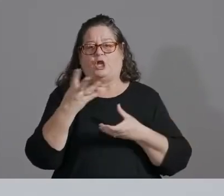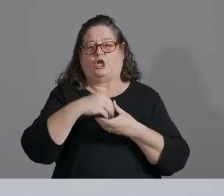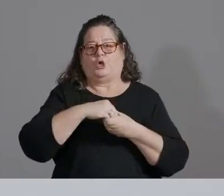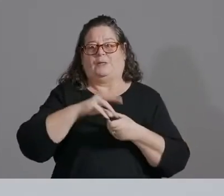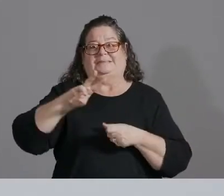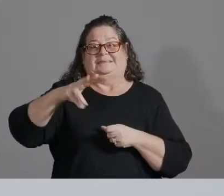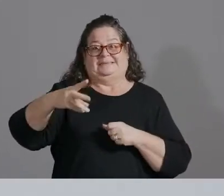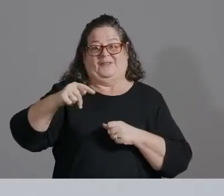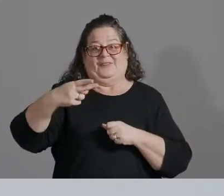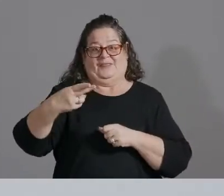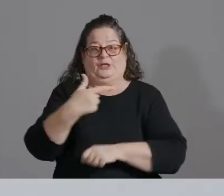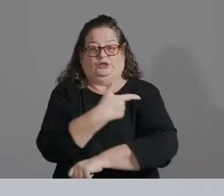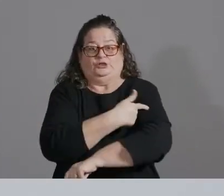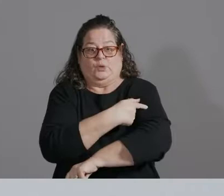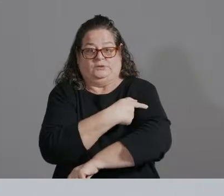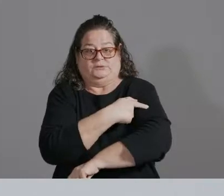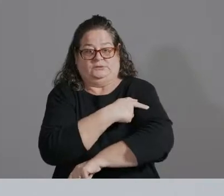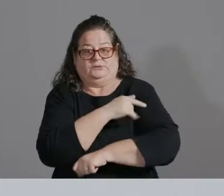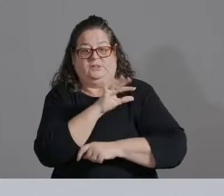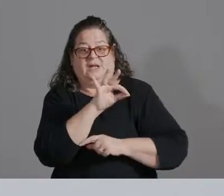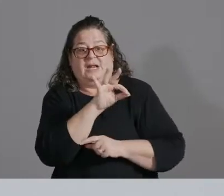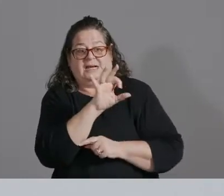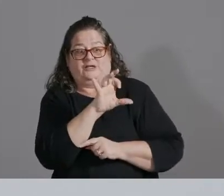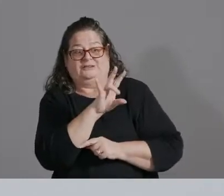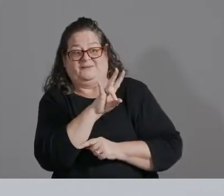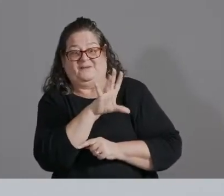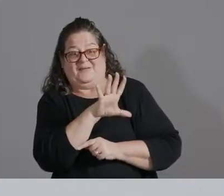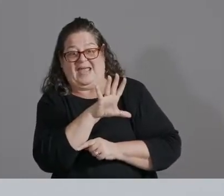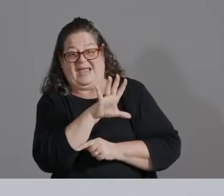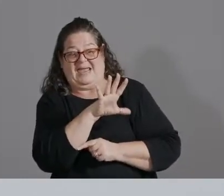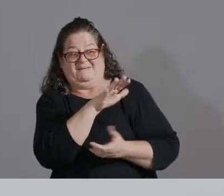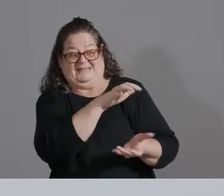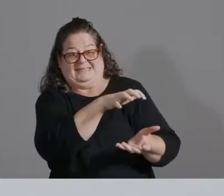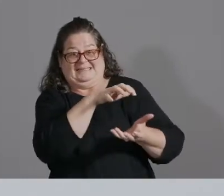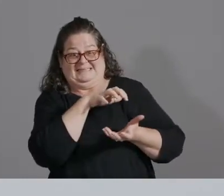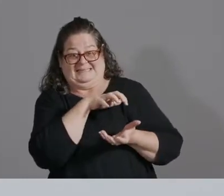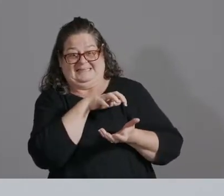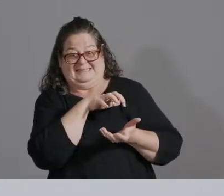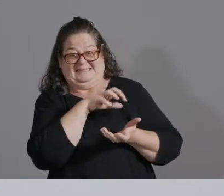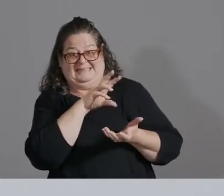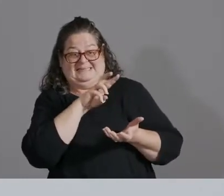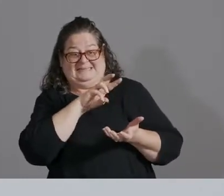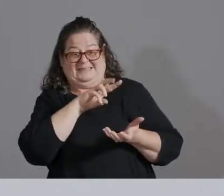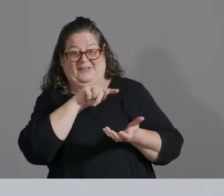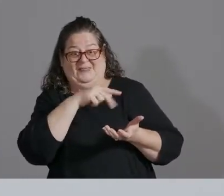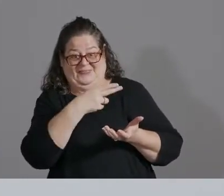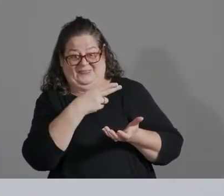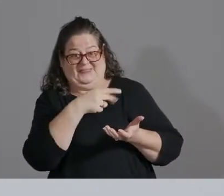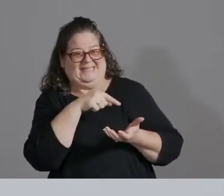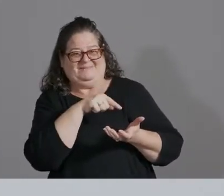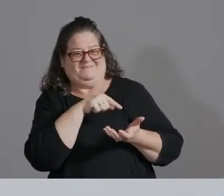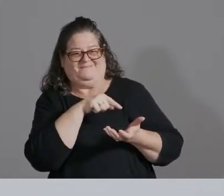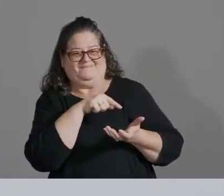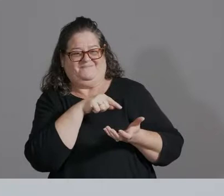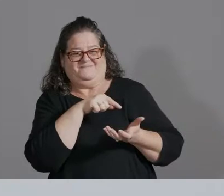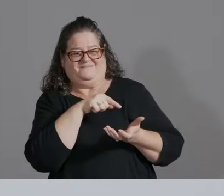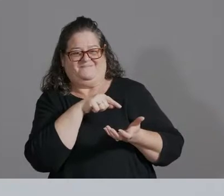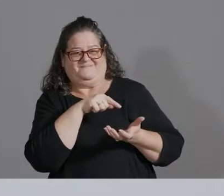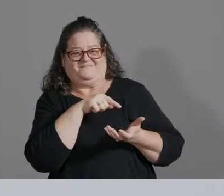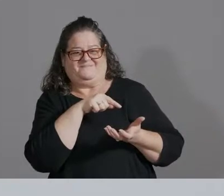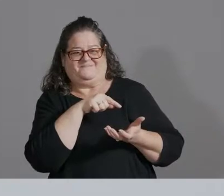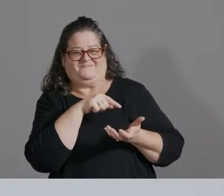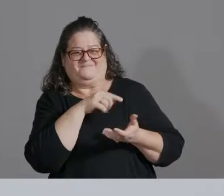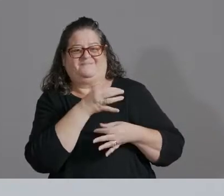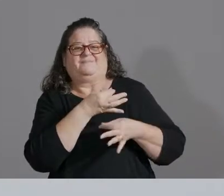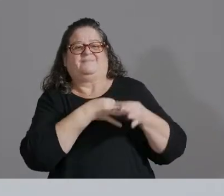the 975, of which we've still been getting that 6th dose, they will be allocating the 1170 that